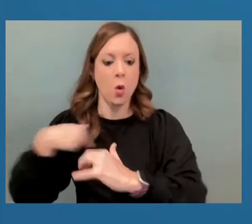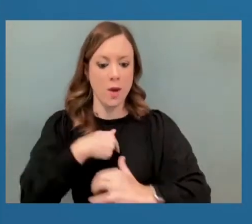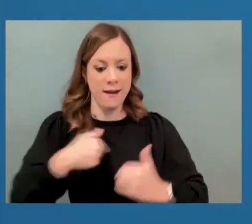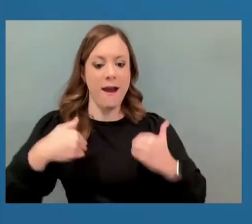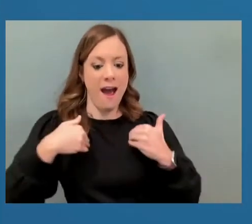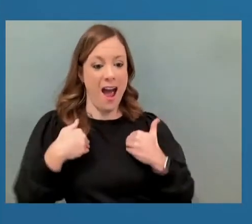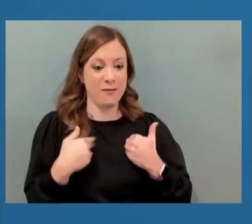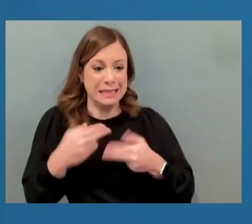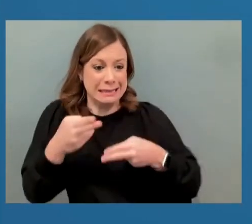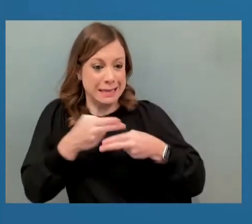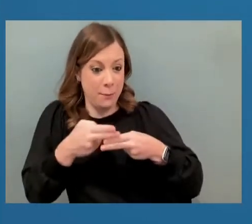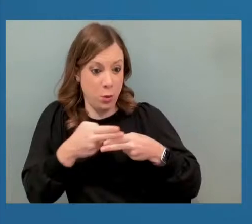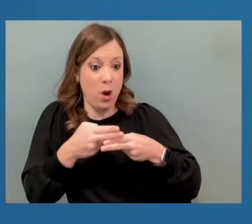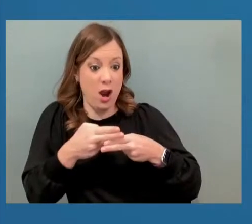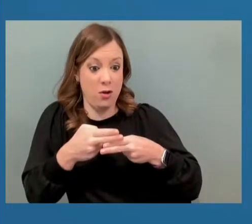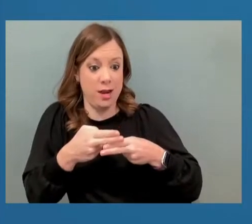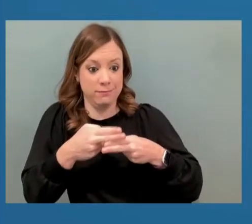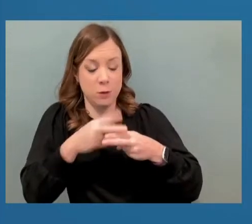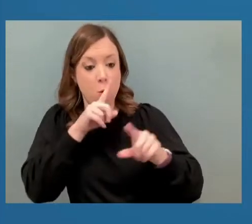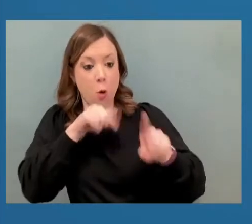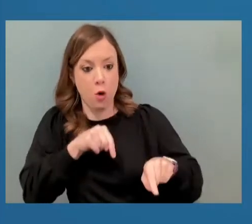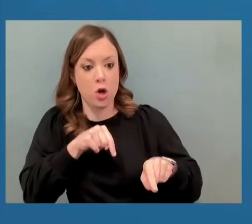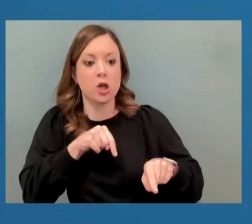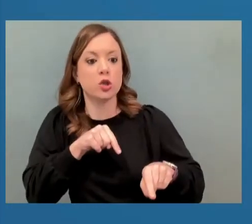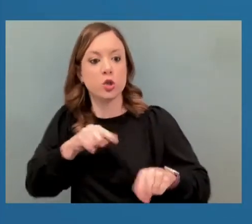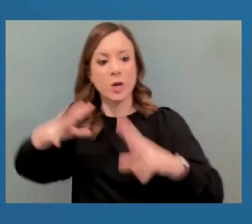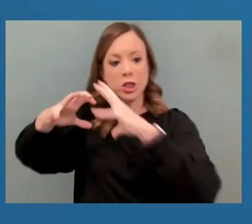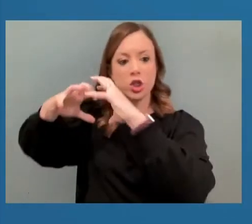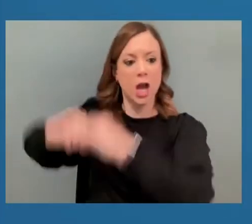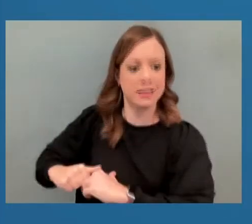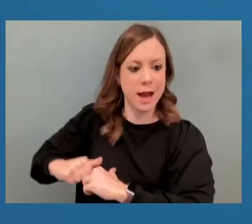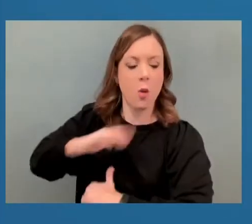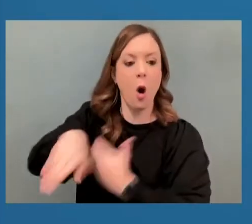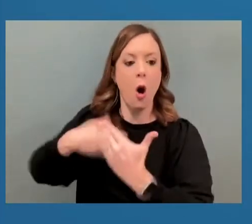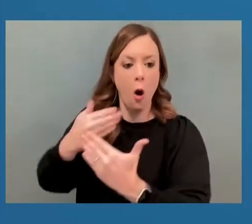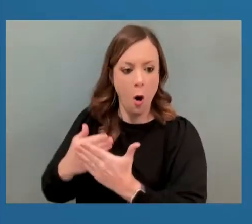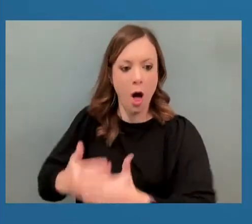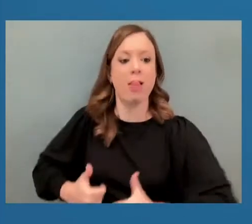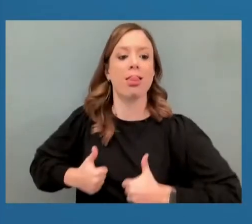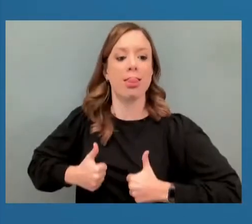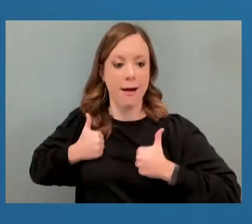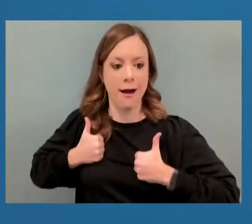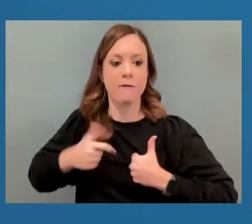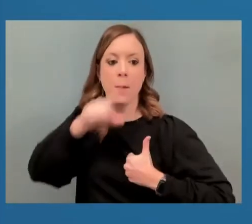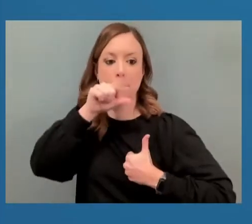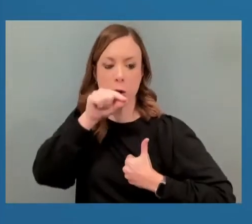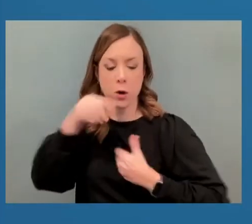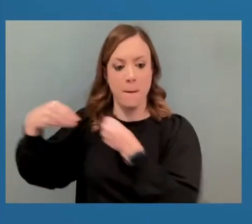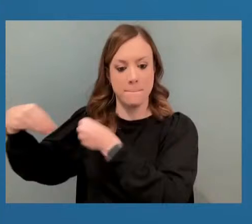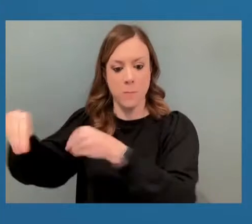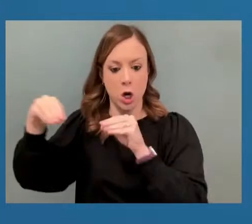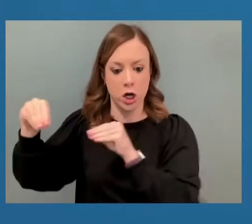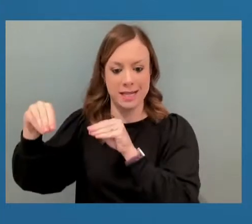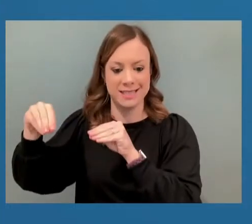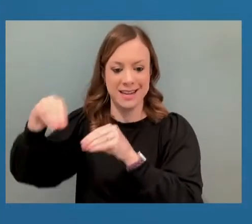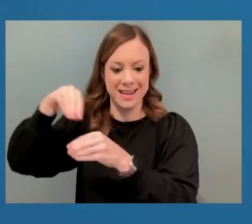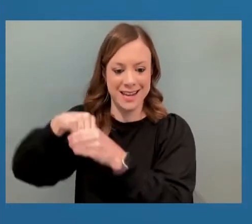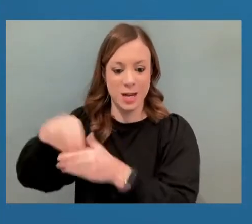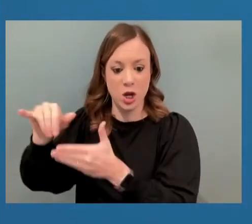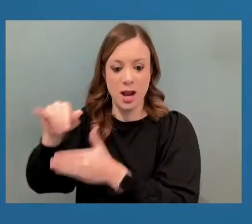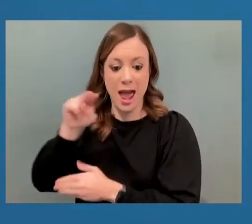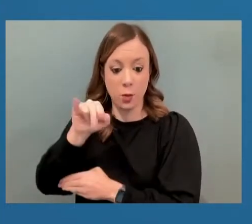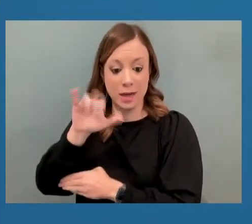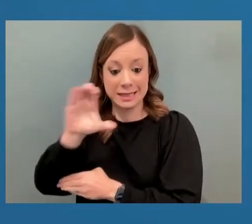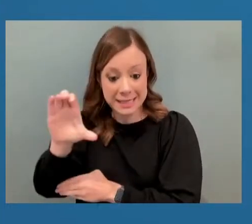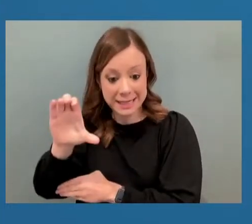down all live bird markets in New York City, as well as in Westchester, Nassau, and Suffolk counties. The order